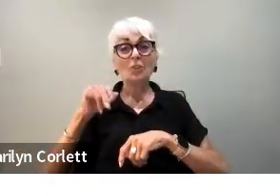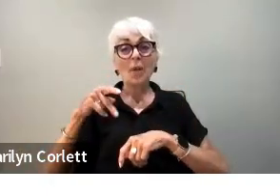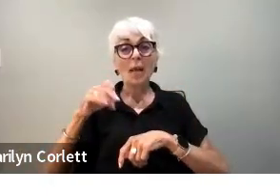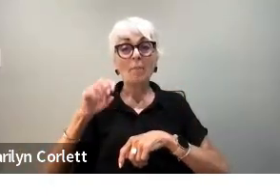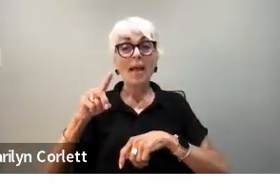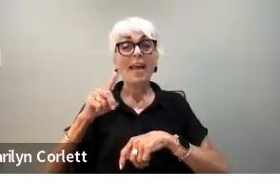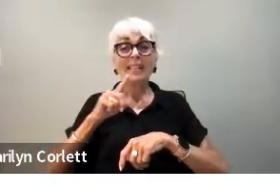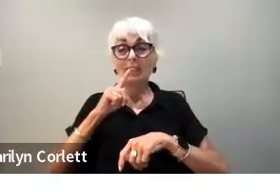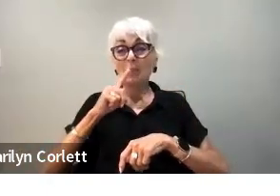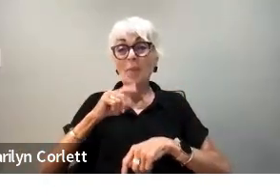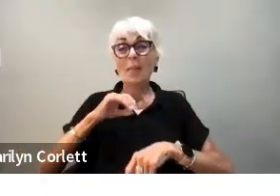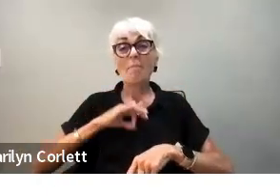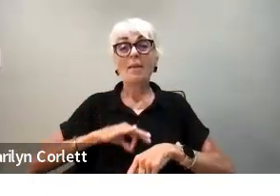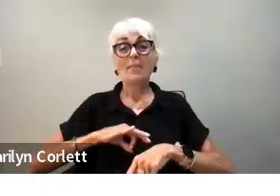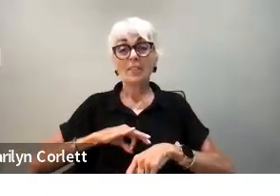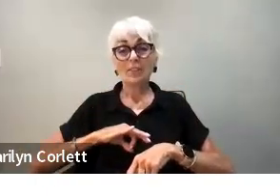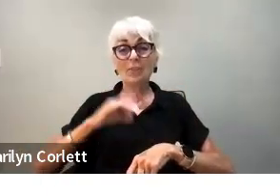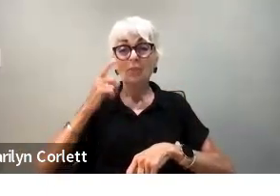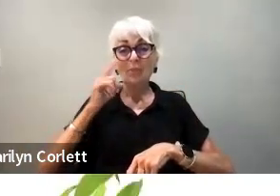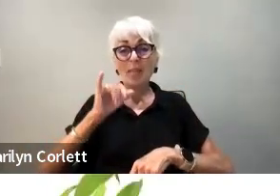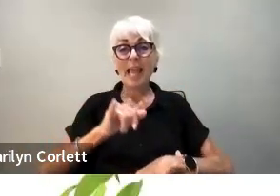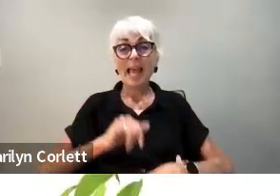that.